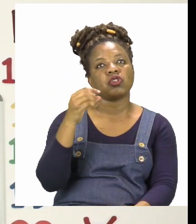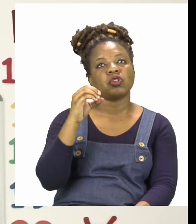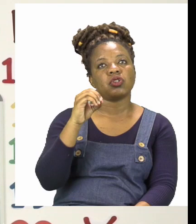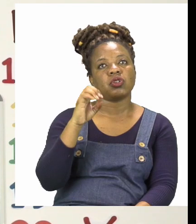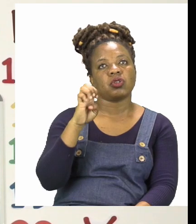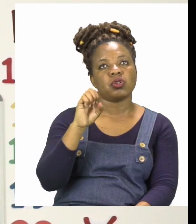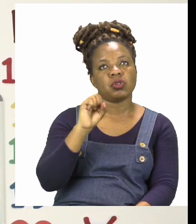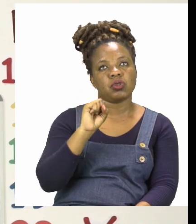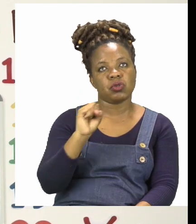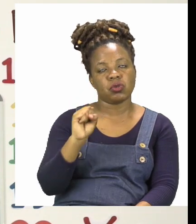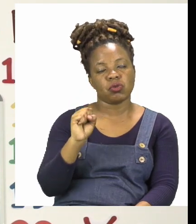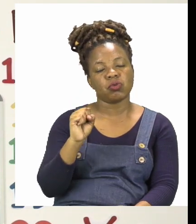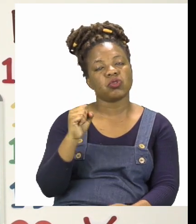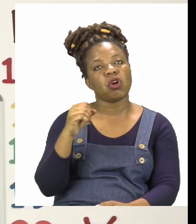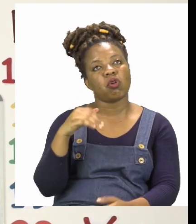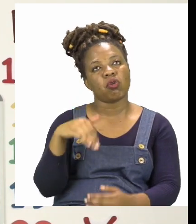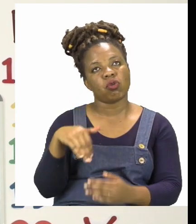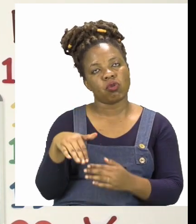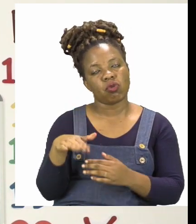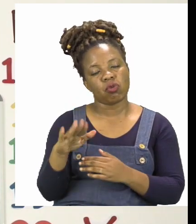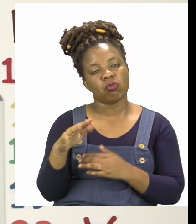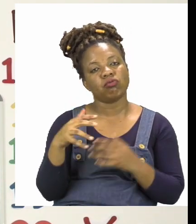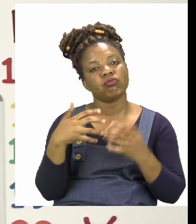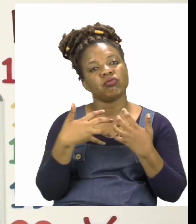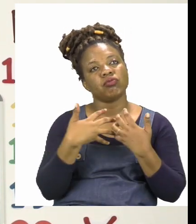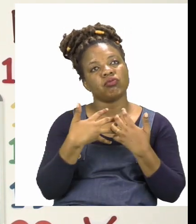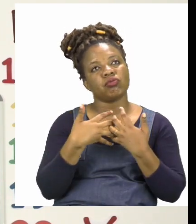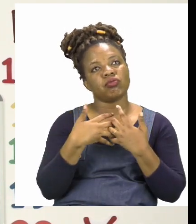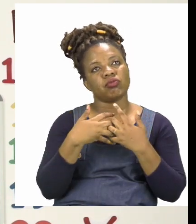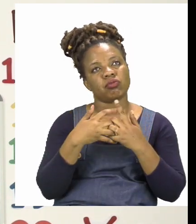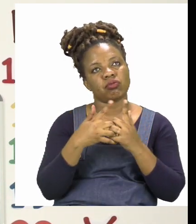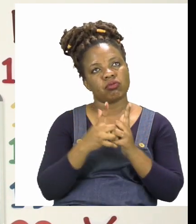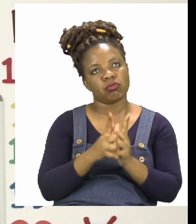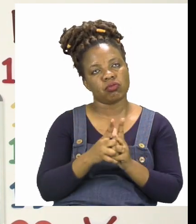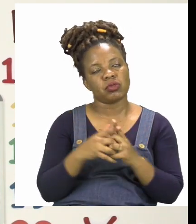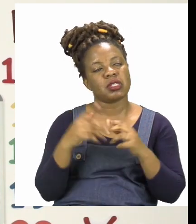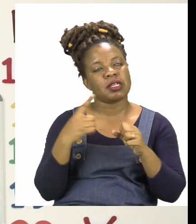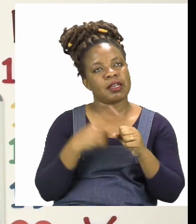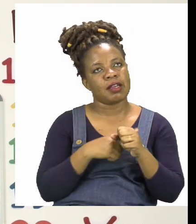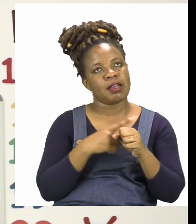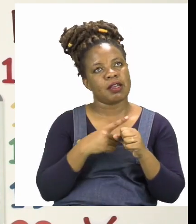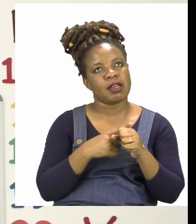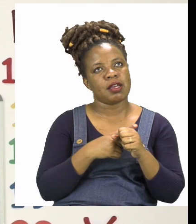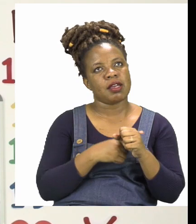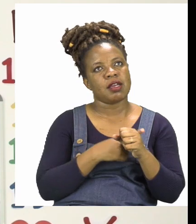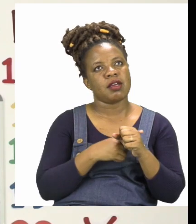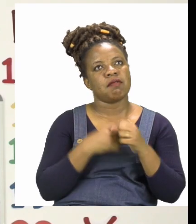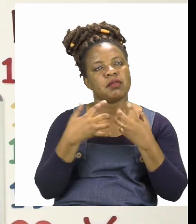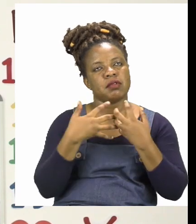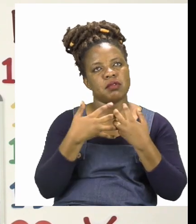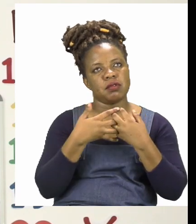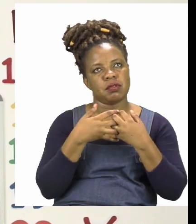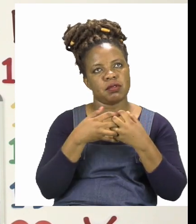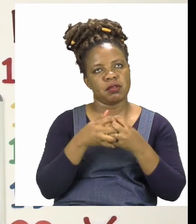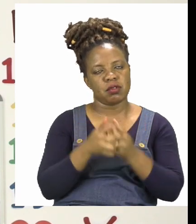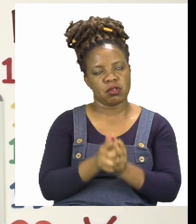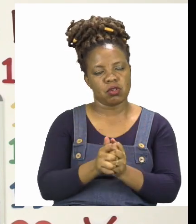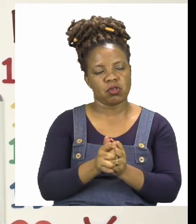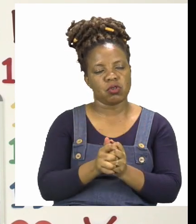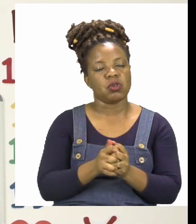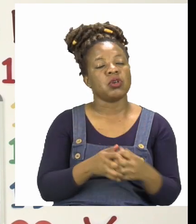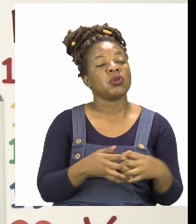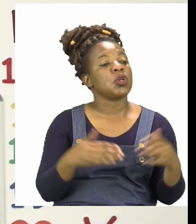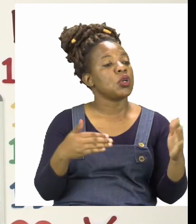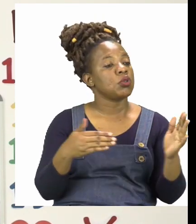church every Sunday, which means that he is still going to church. There is no stopping and it's a